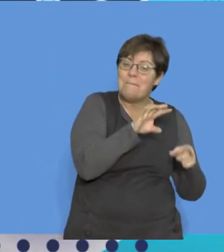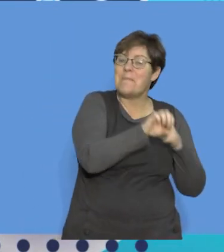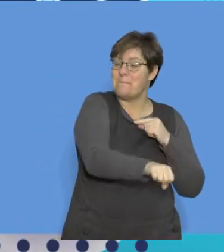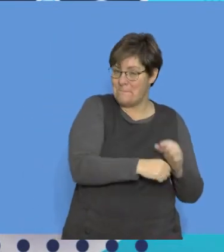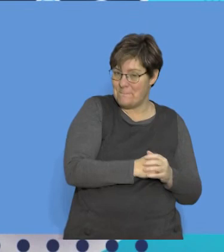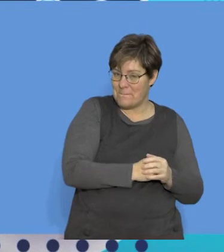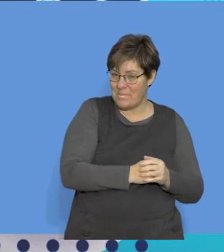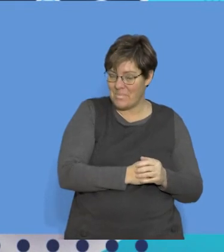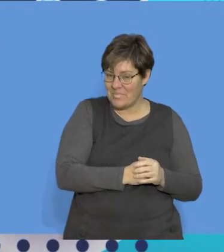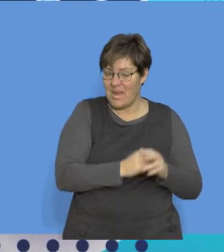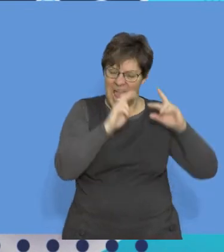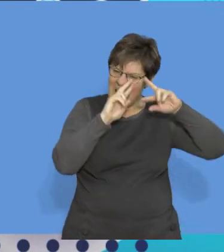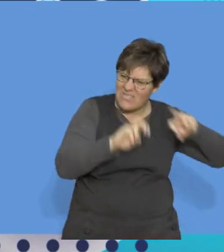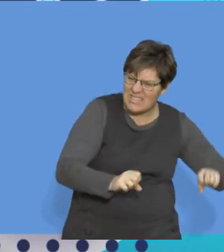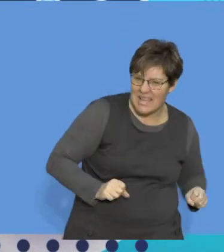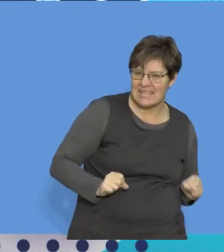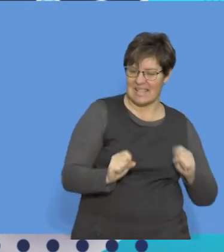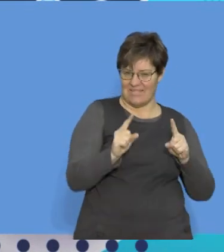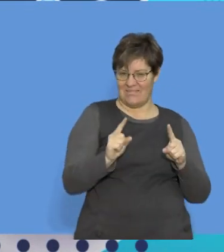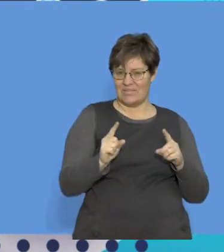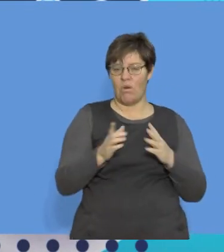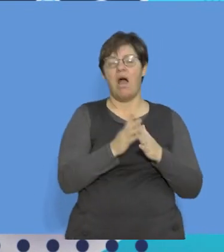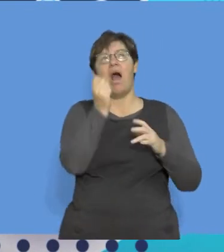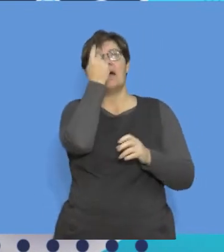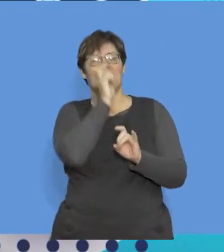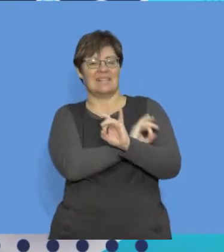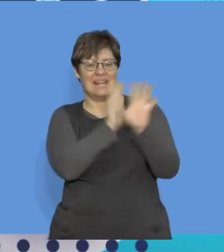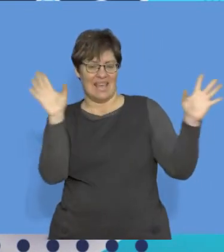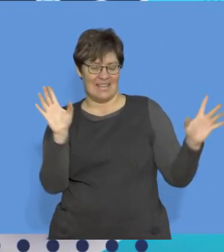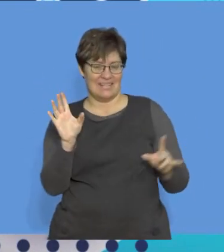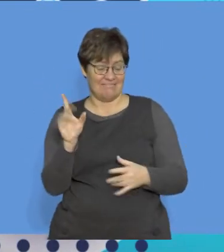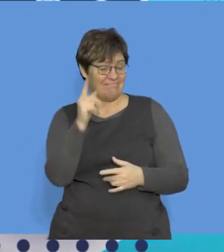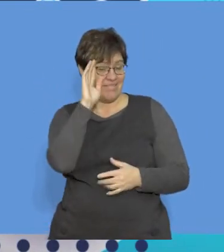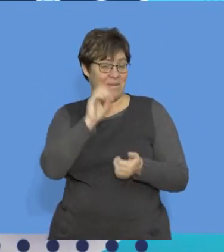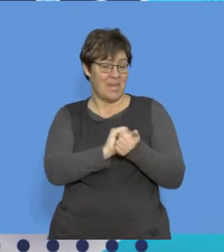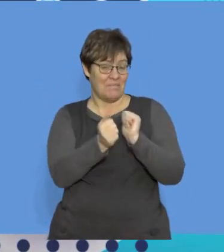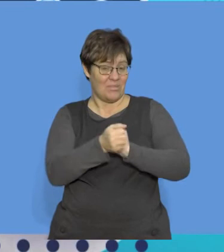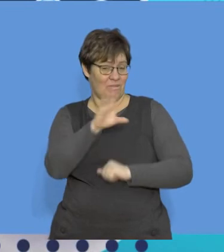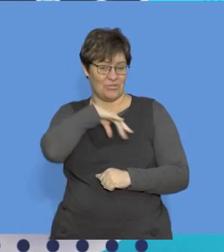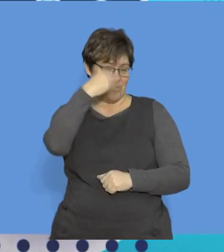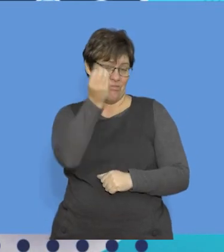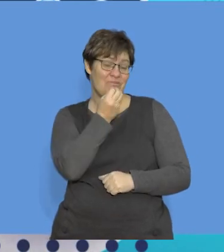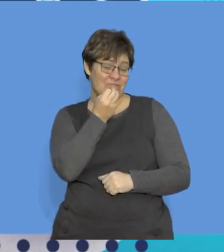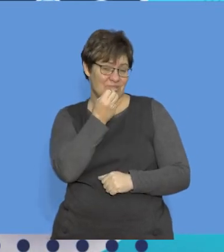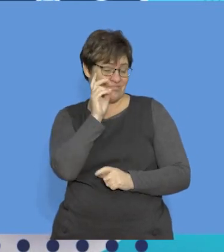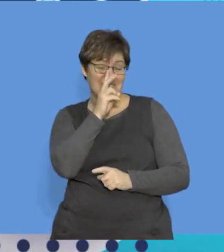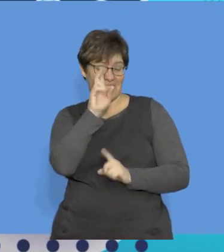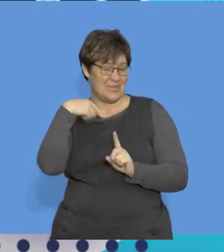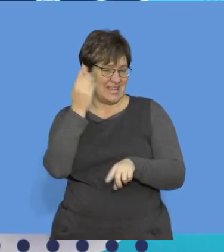Go investigate so that it can make more sense. Mathematics is food for the soul. Until next time.